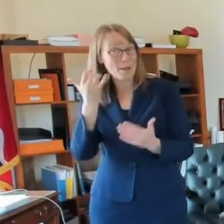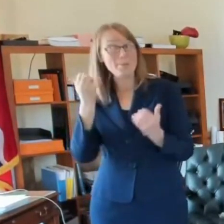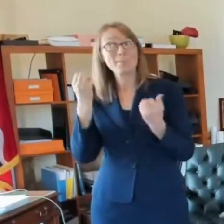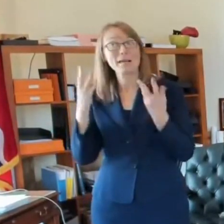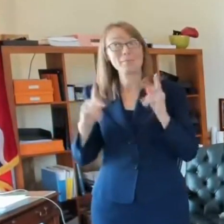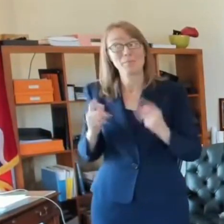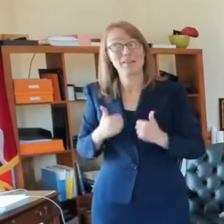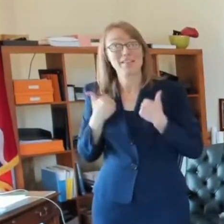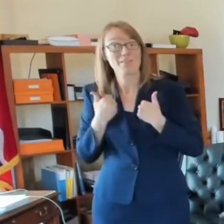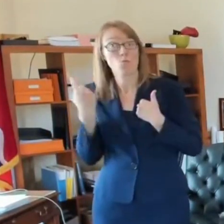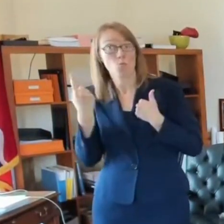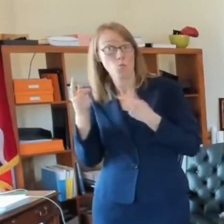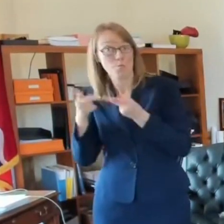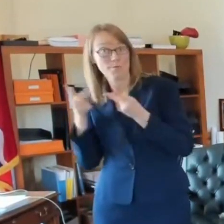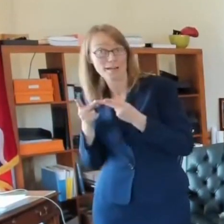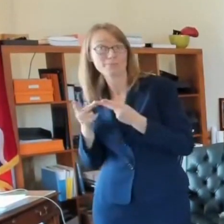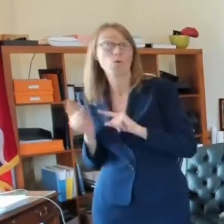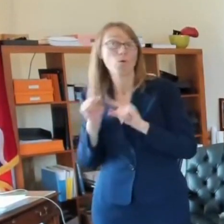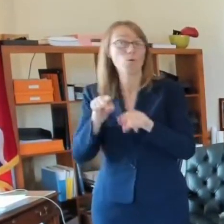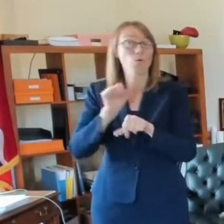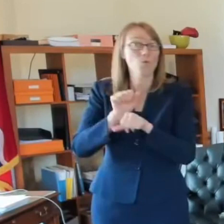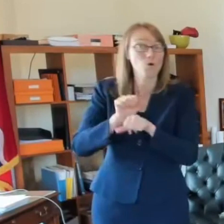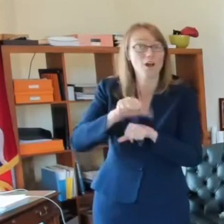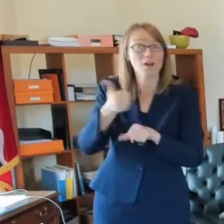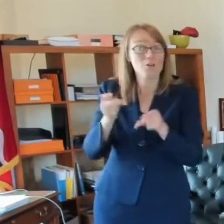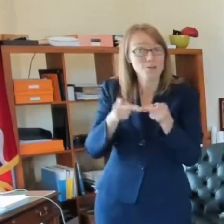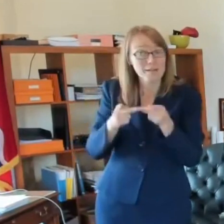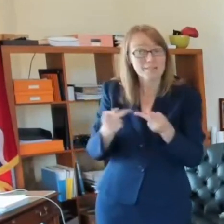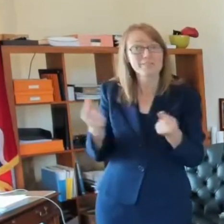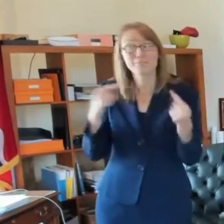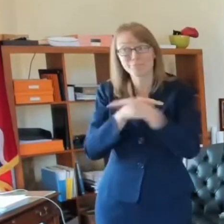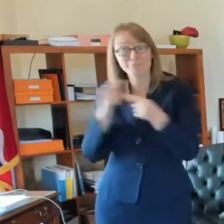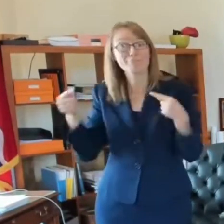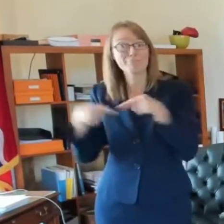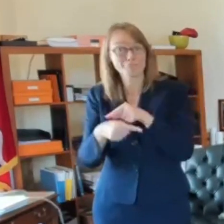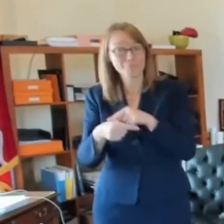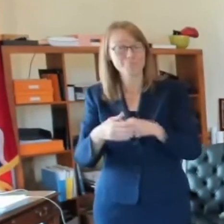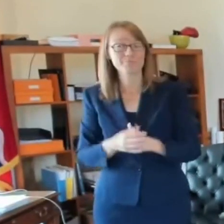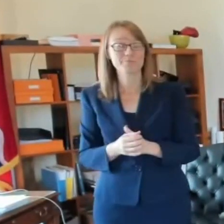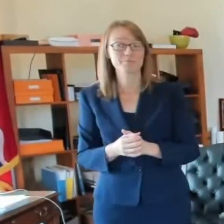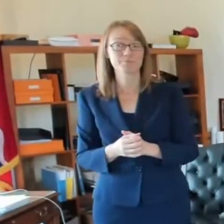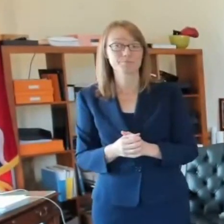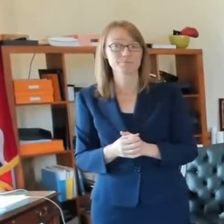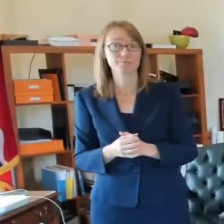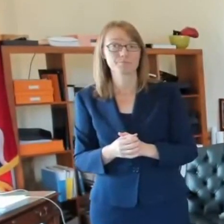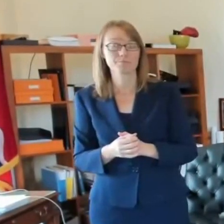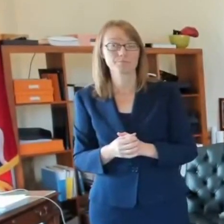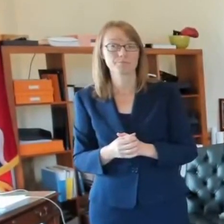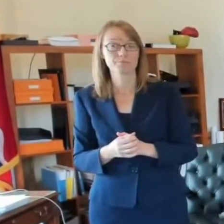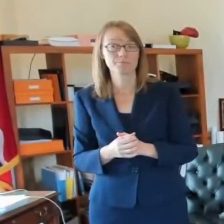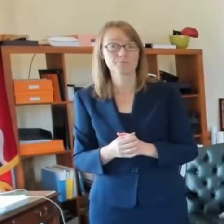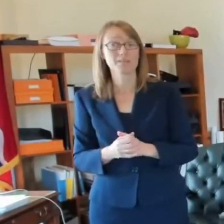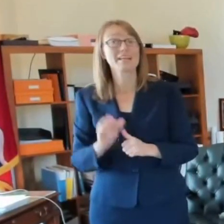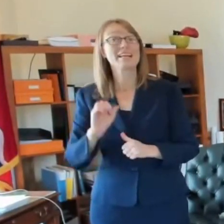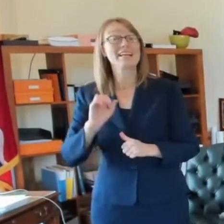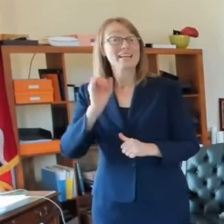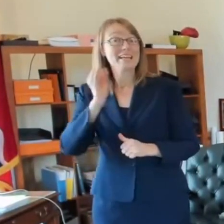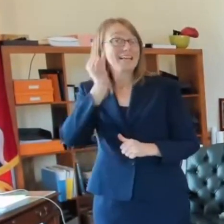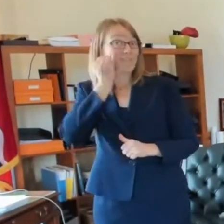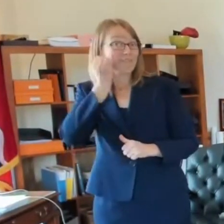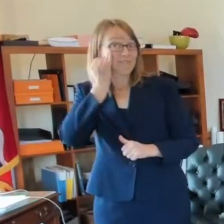went down and stayed down for a significant time period, or in the number of hospitalizations went down and stayed